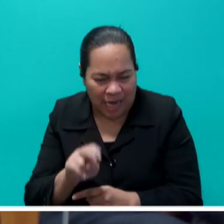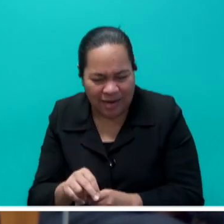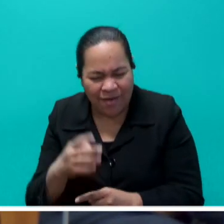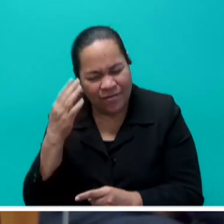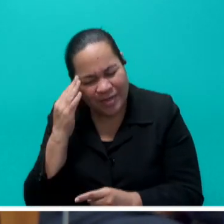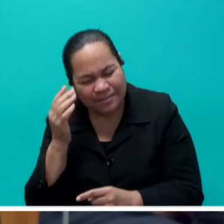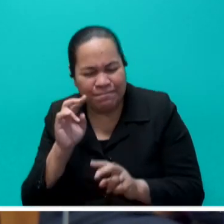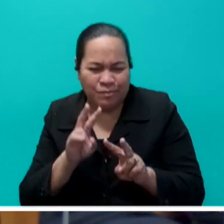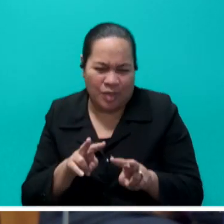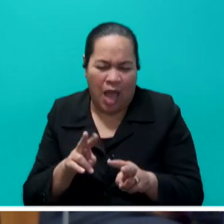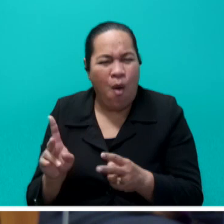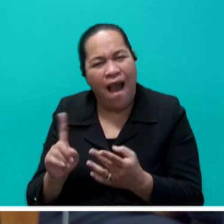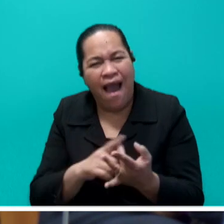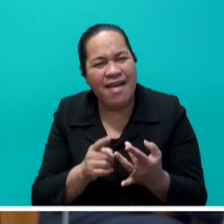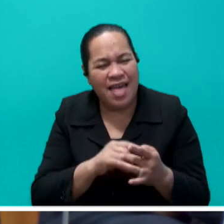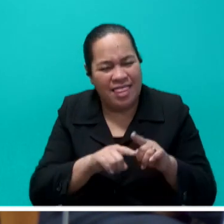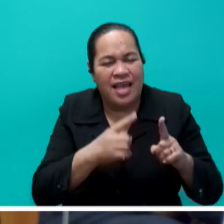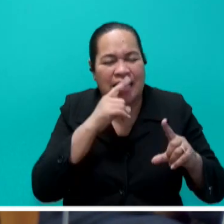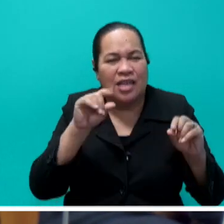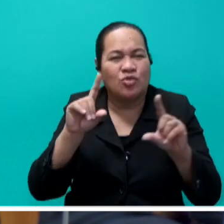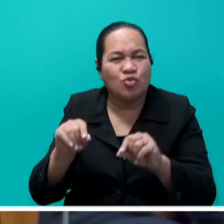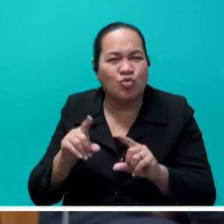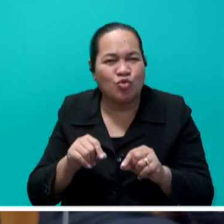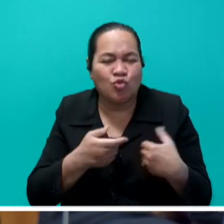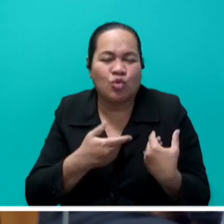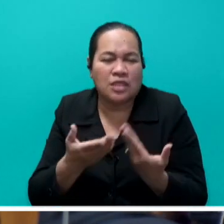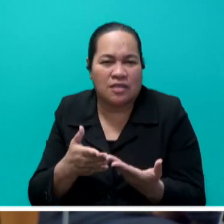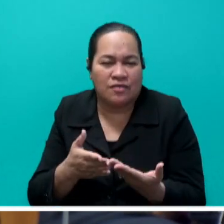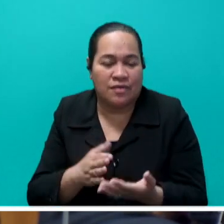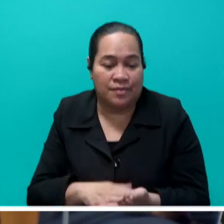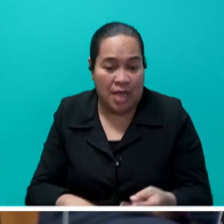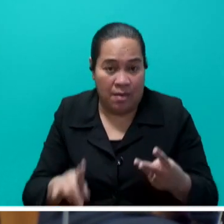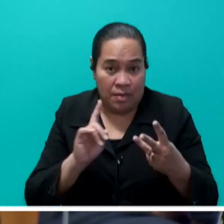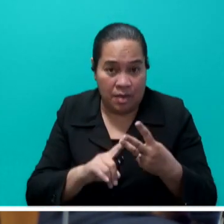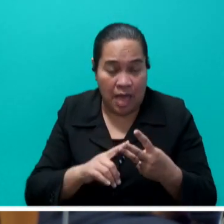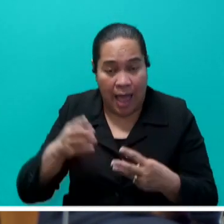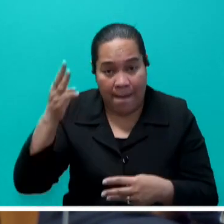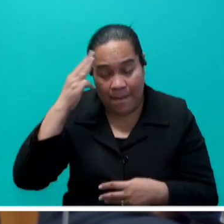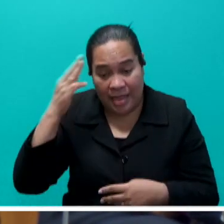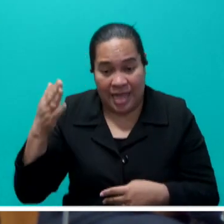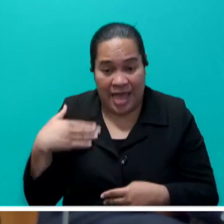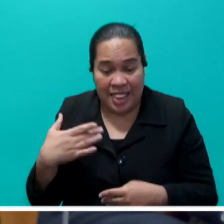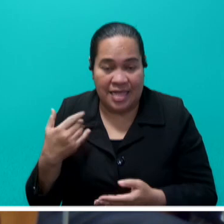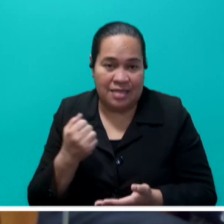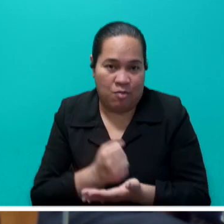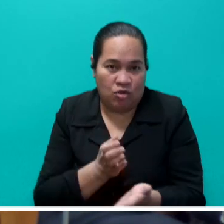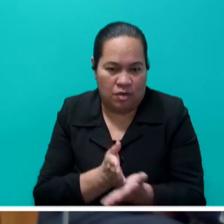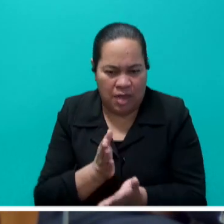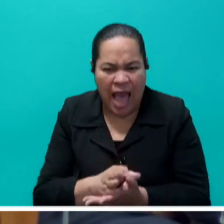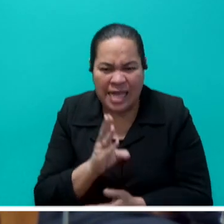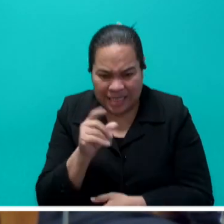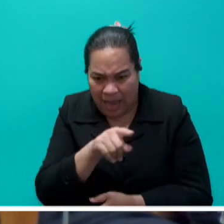to punitive measures whenever possible. 3, mental health and support services, recognizing that some of